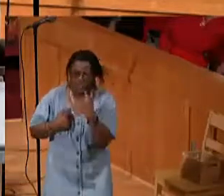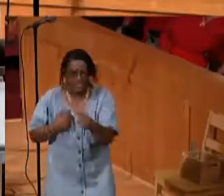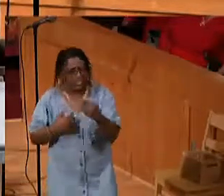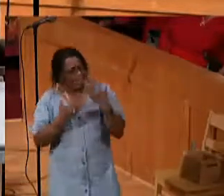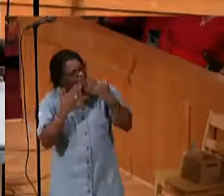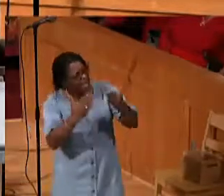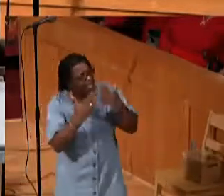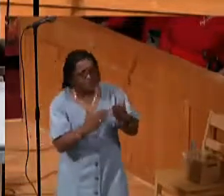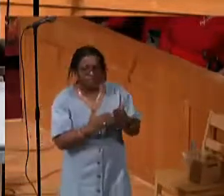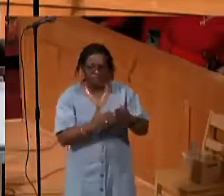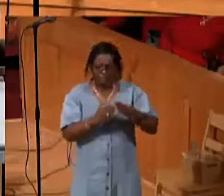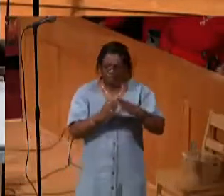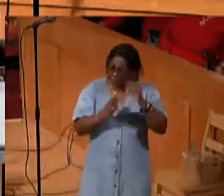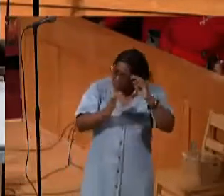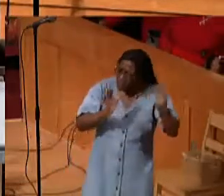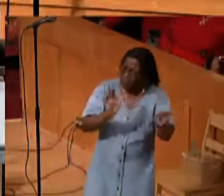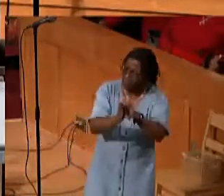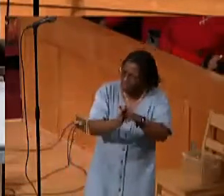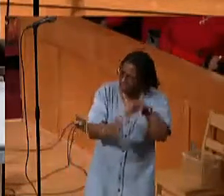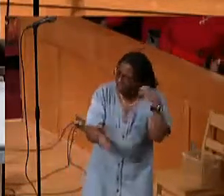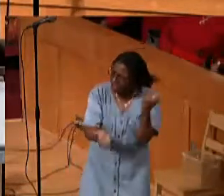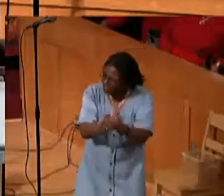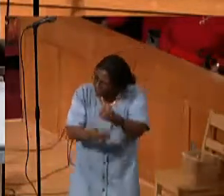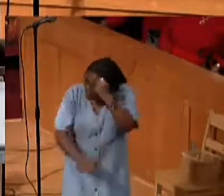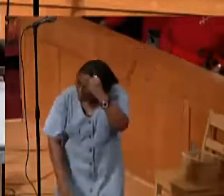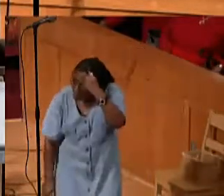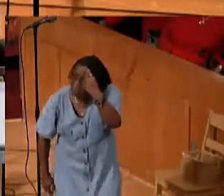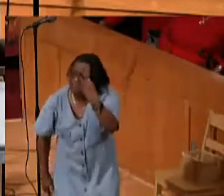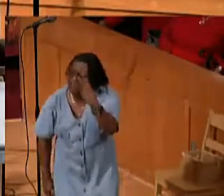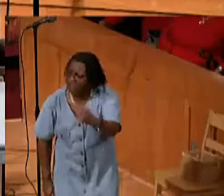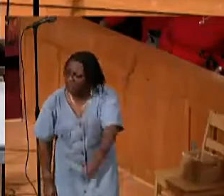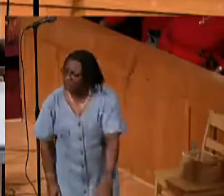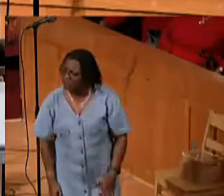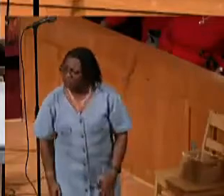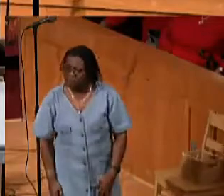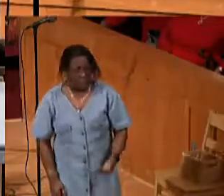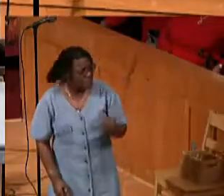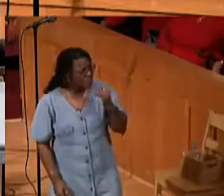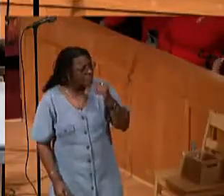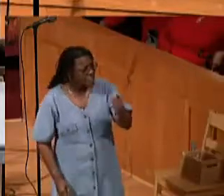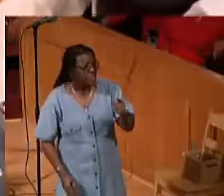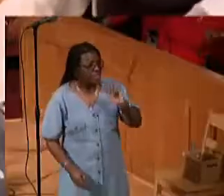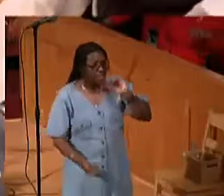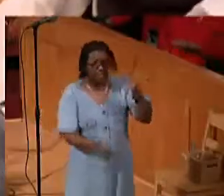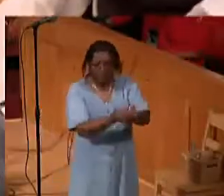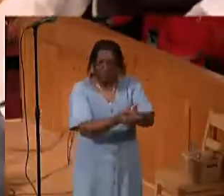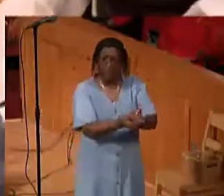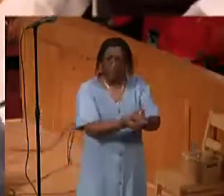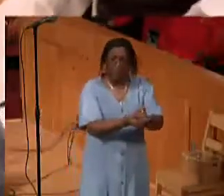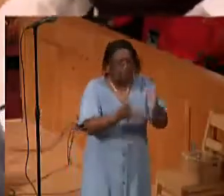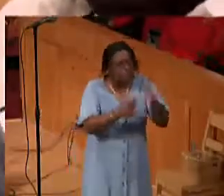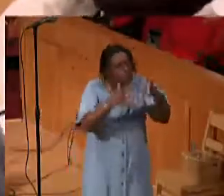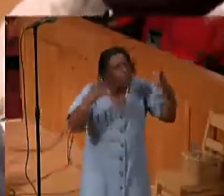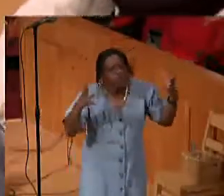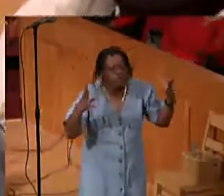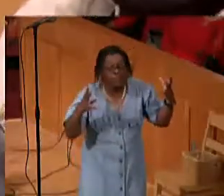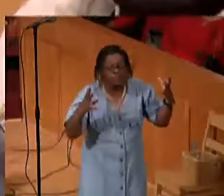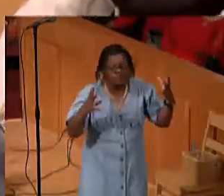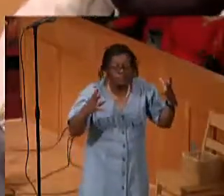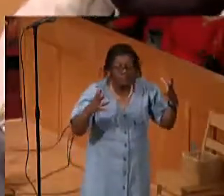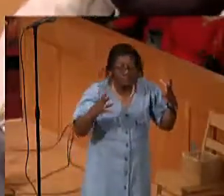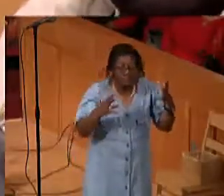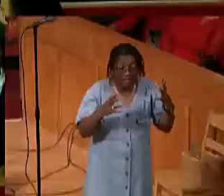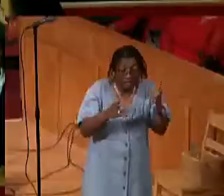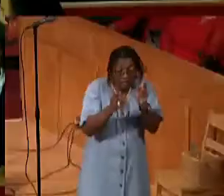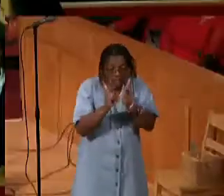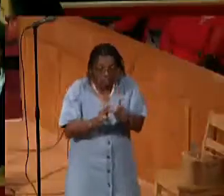Do I have a witness here? Amen. You ought to say thank you. Amen. So much so that the person